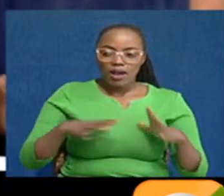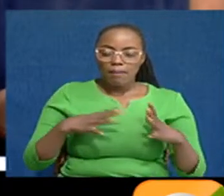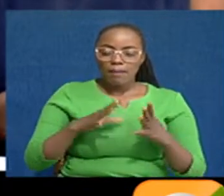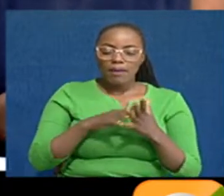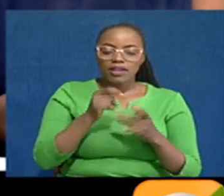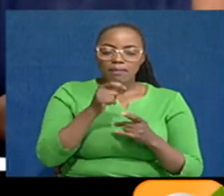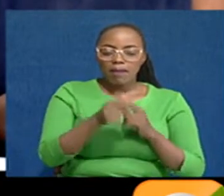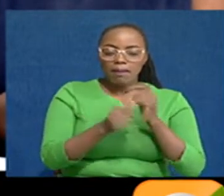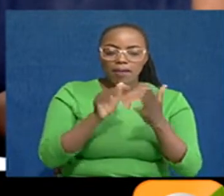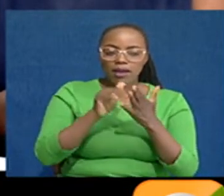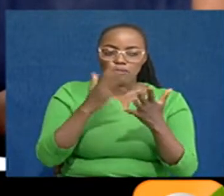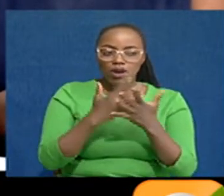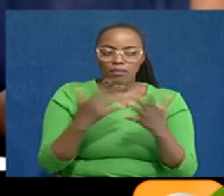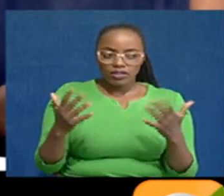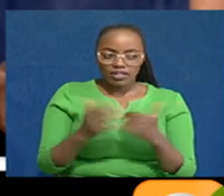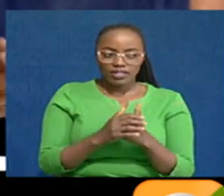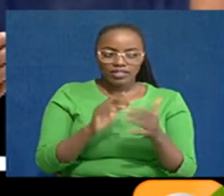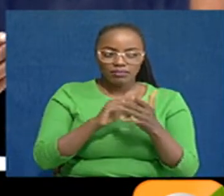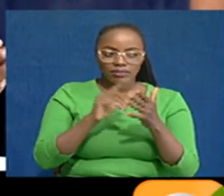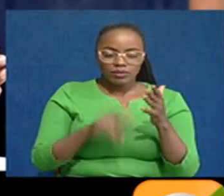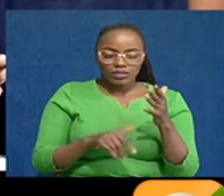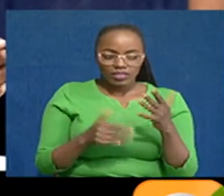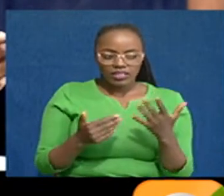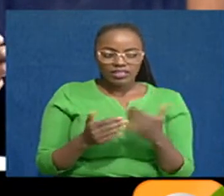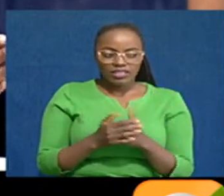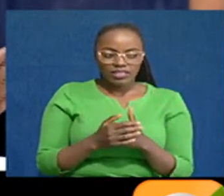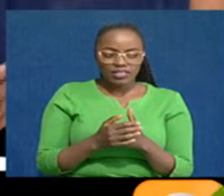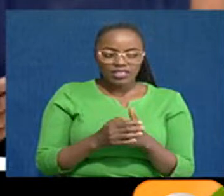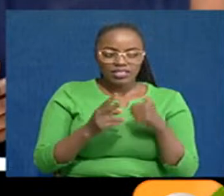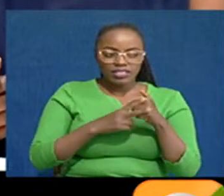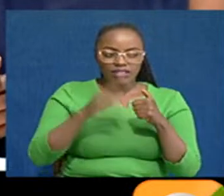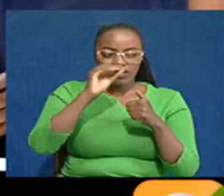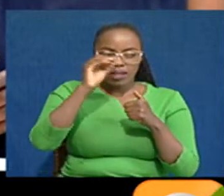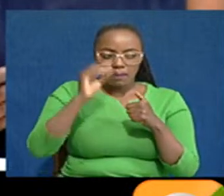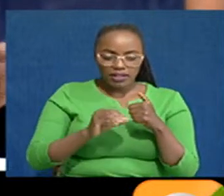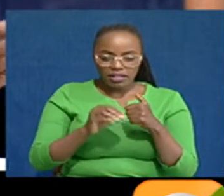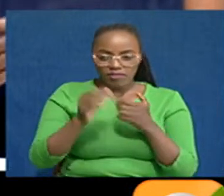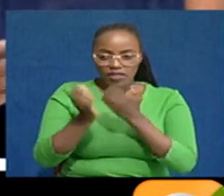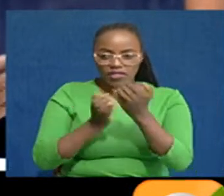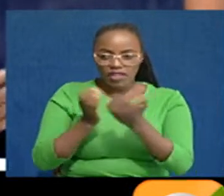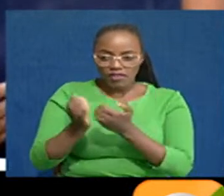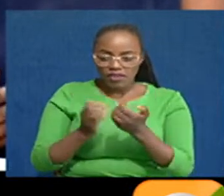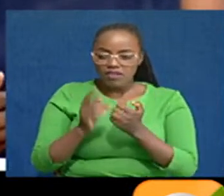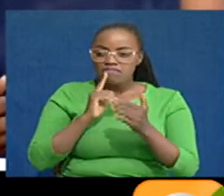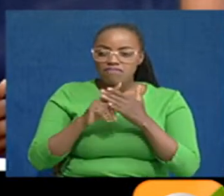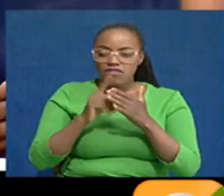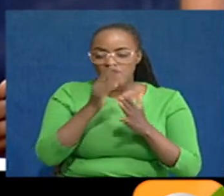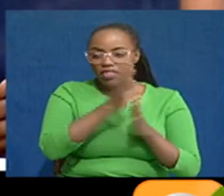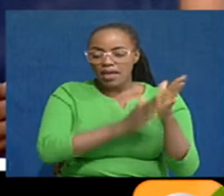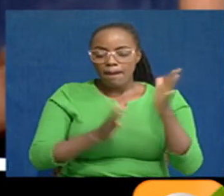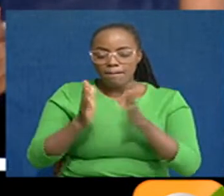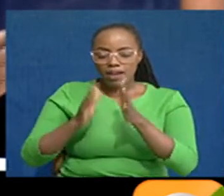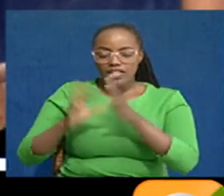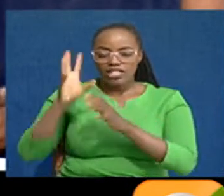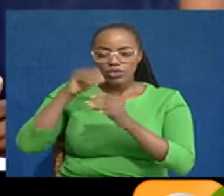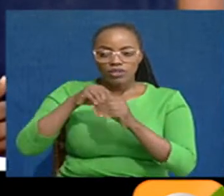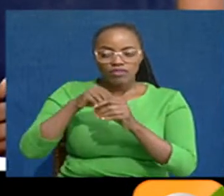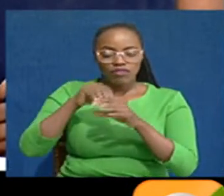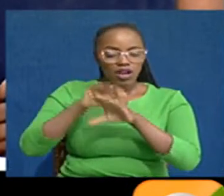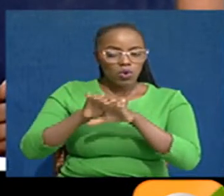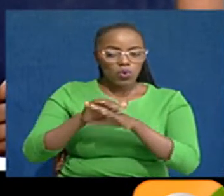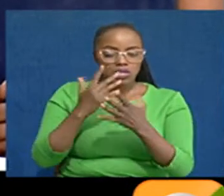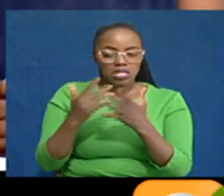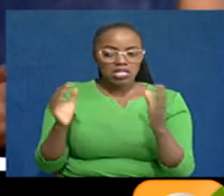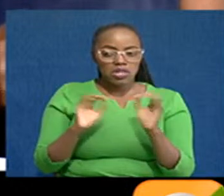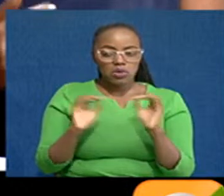more product. So as if 70% of businessmen are saying they're not planning to invest, that's not a good thing for